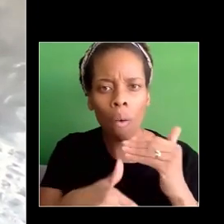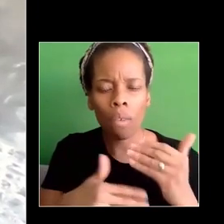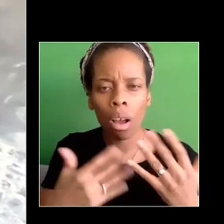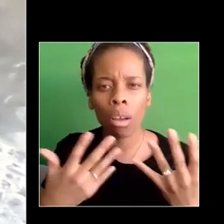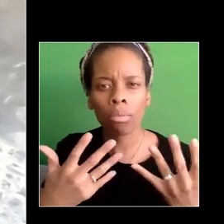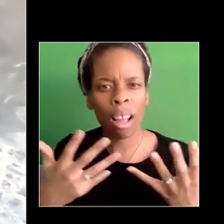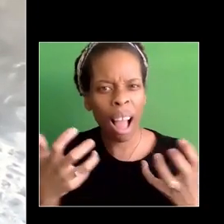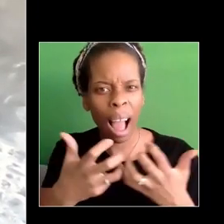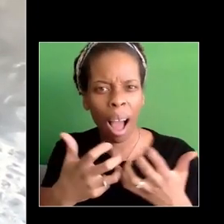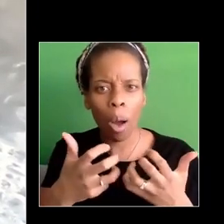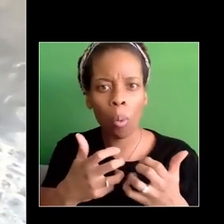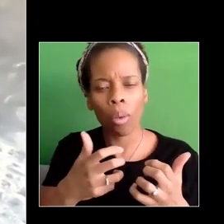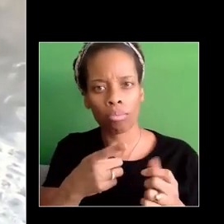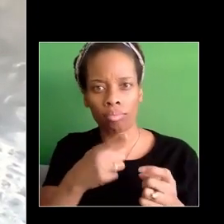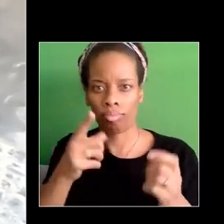the figure?